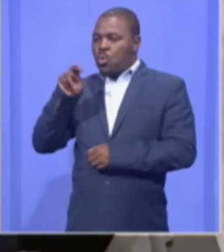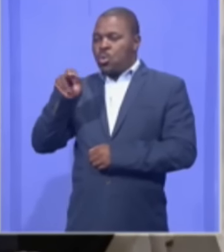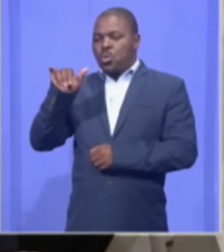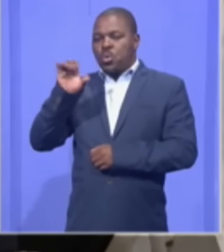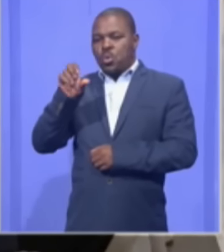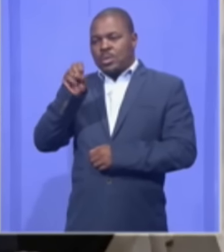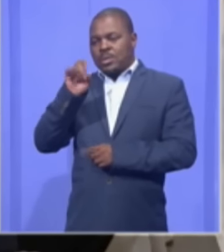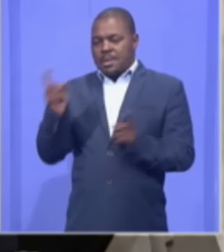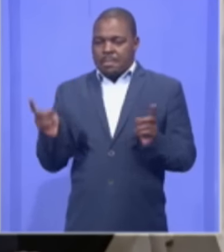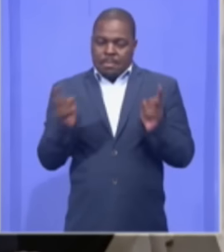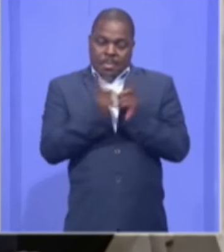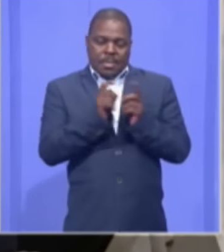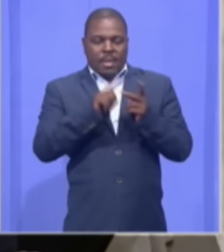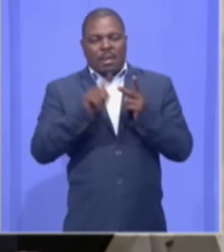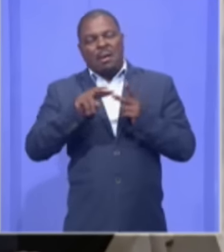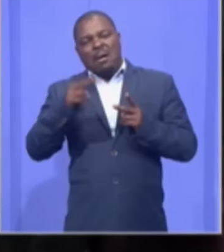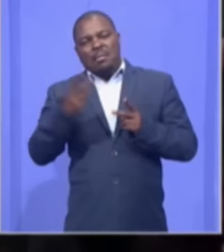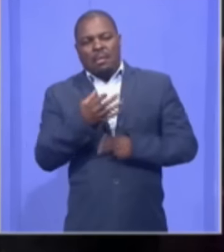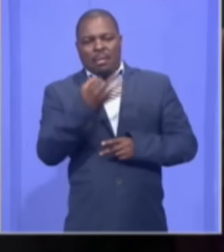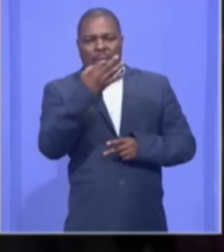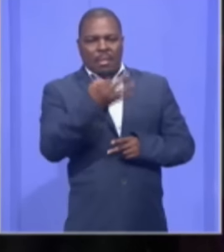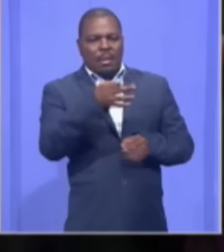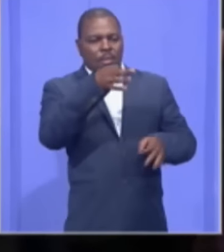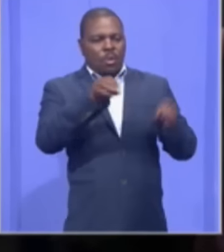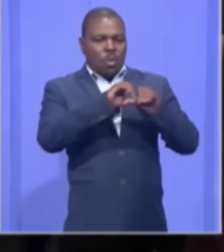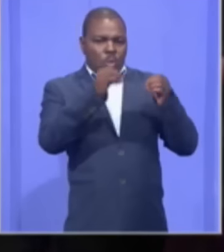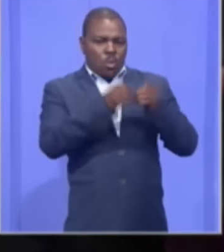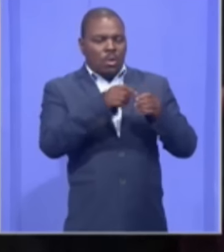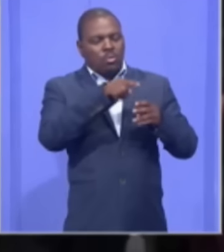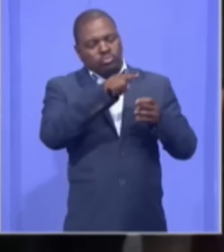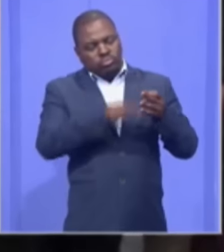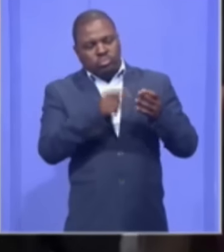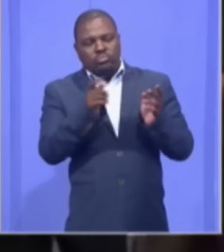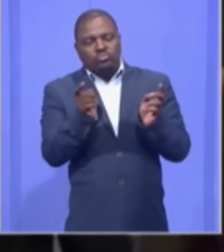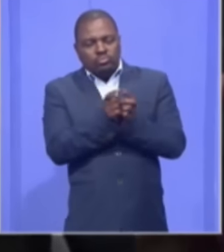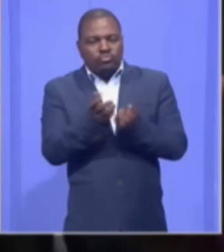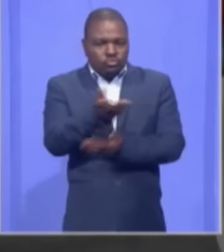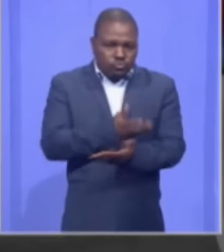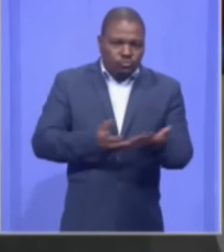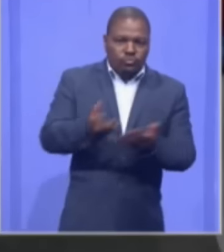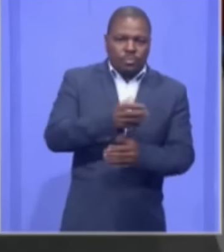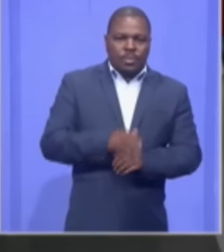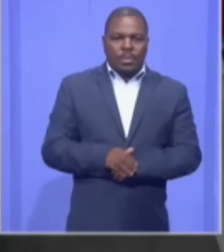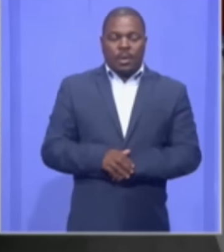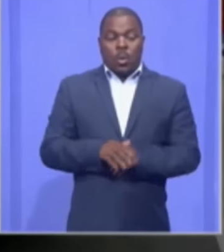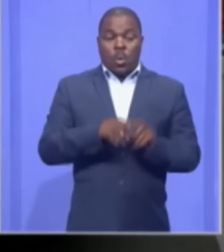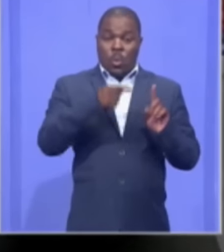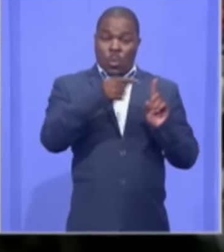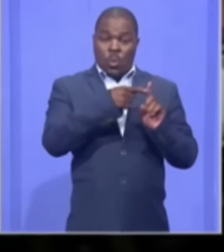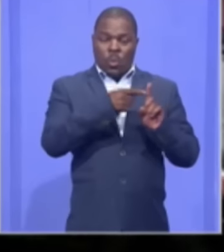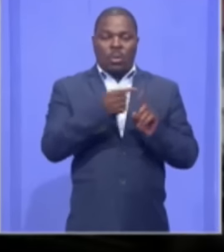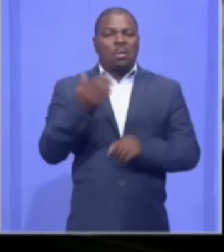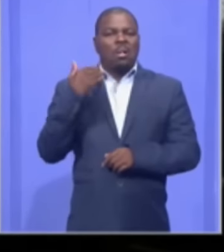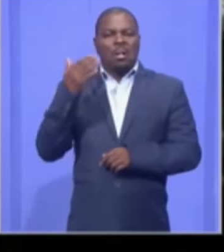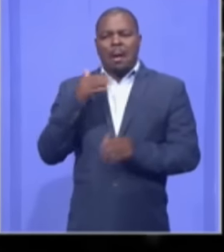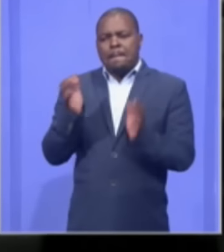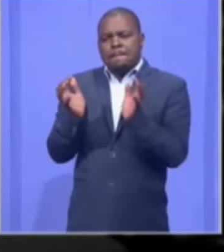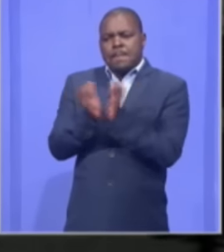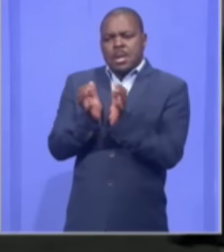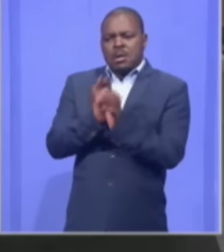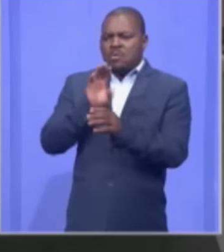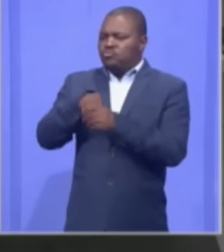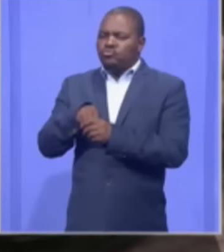Nyusi le mekga e meraro e sebeditseng hantle dikgethong. Mondlane e ne e se karolo ya kopano